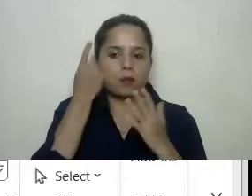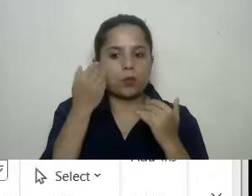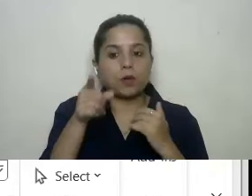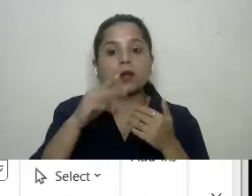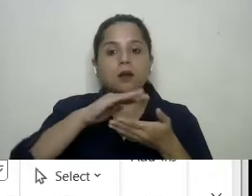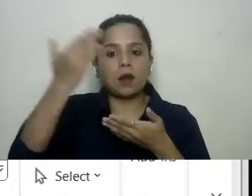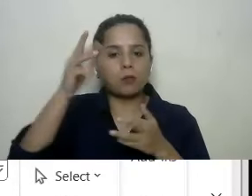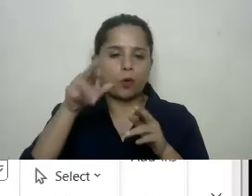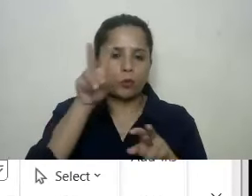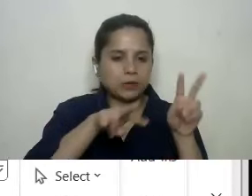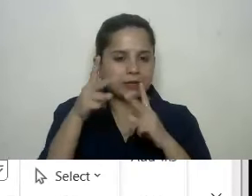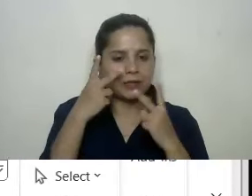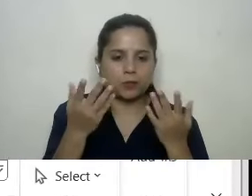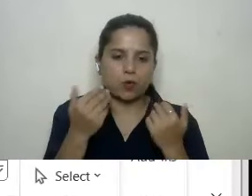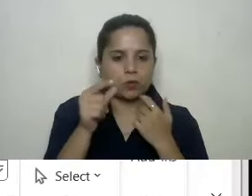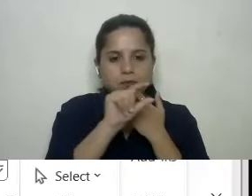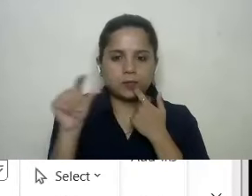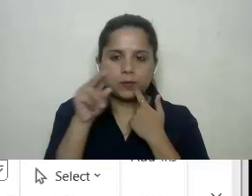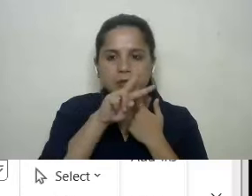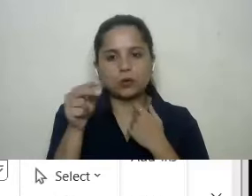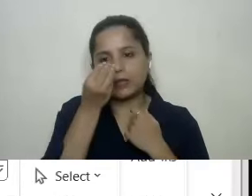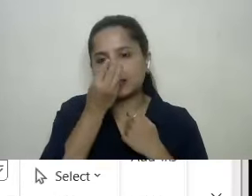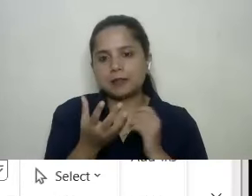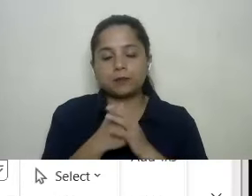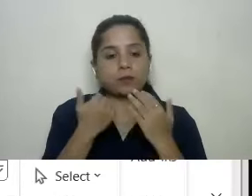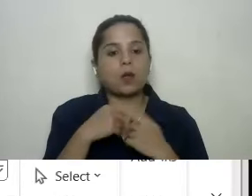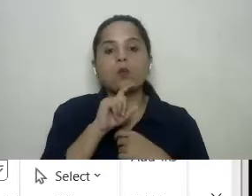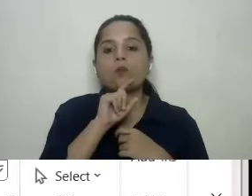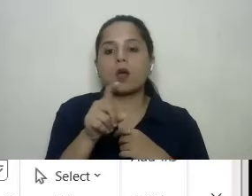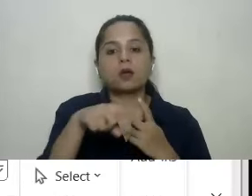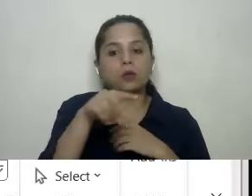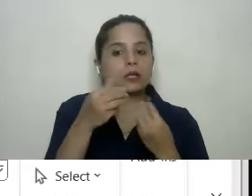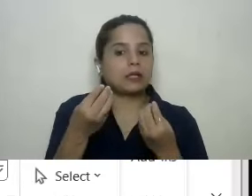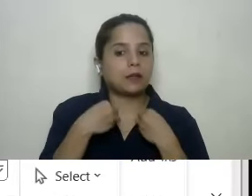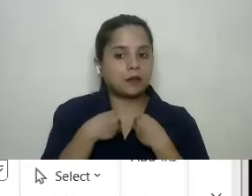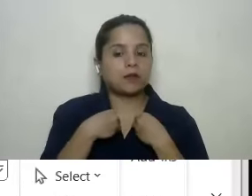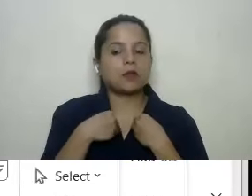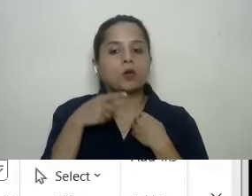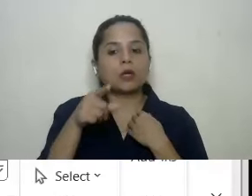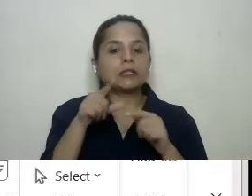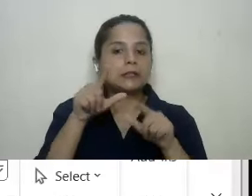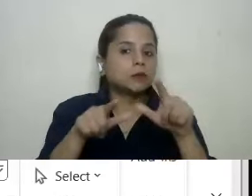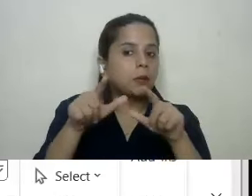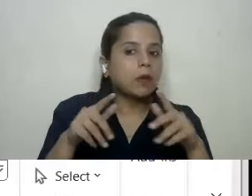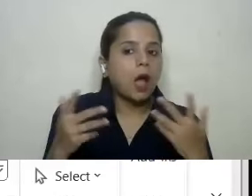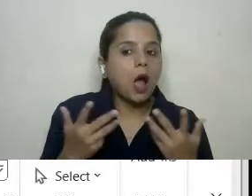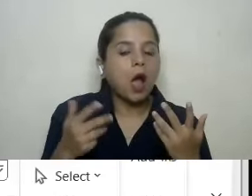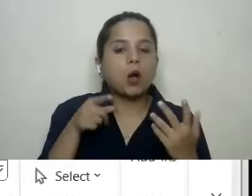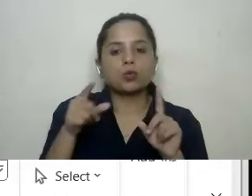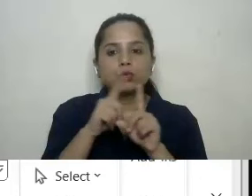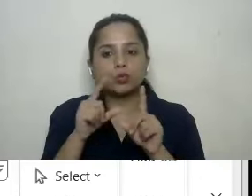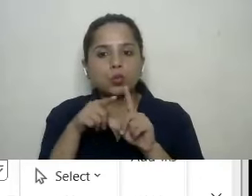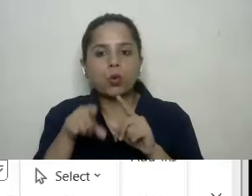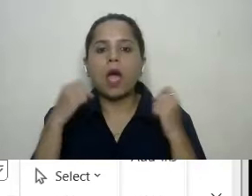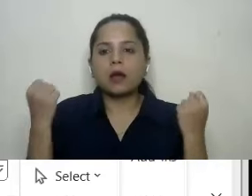sure you can see what's happening here. So now we will ask it to give the steps how to conduct that activity in